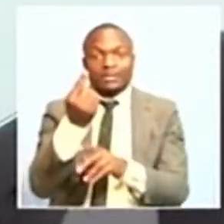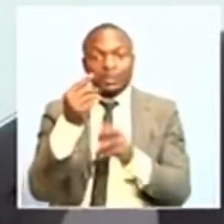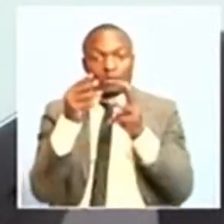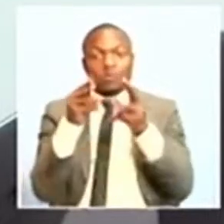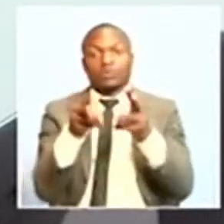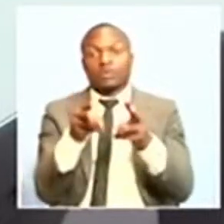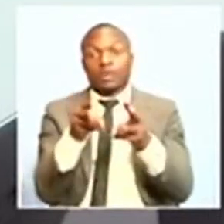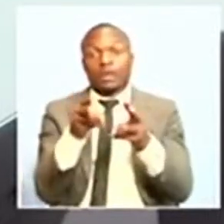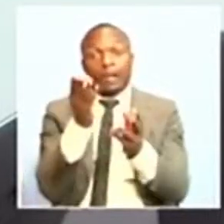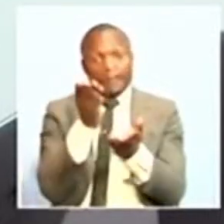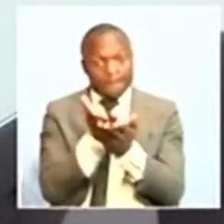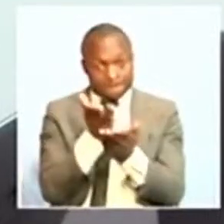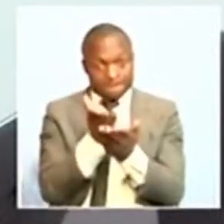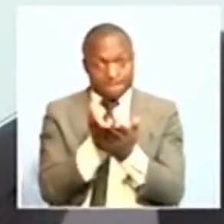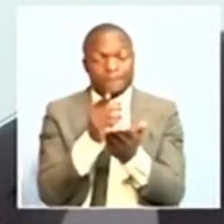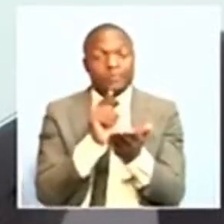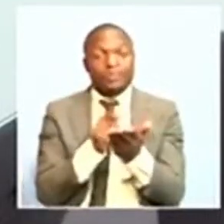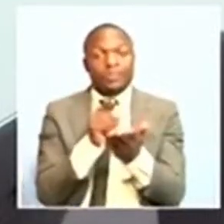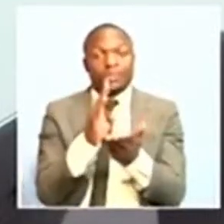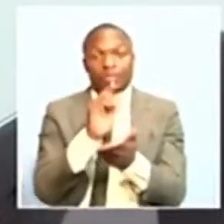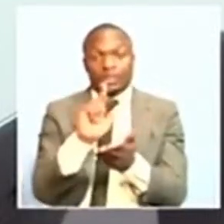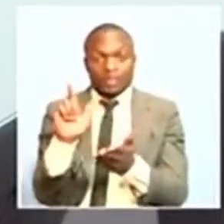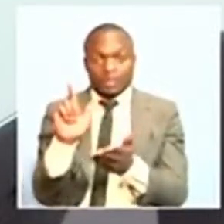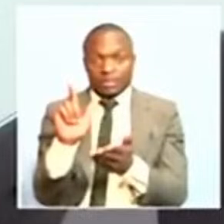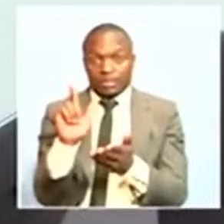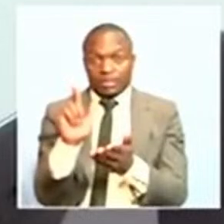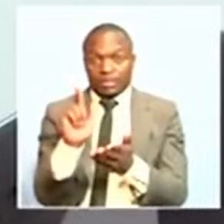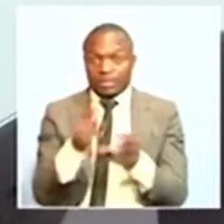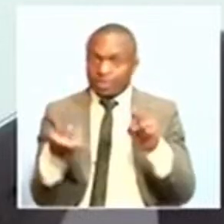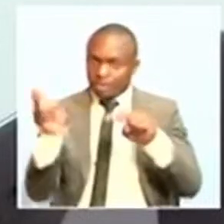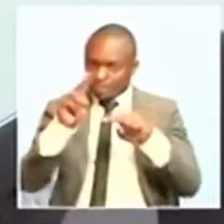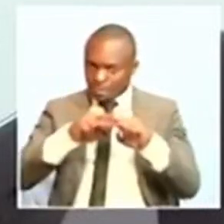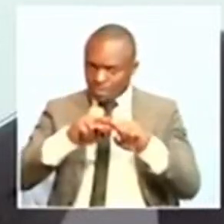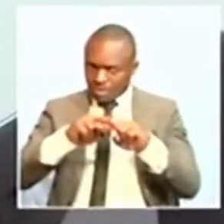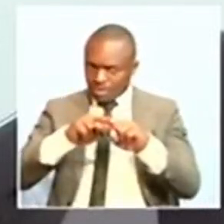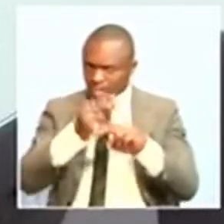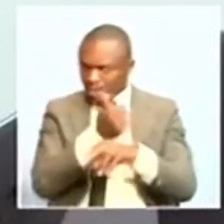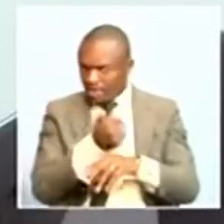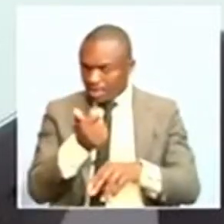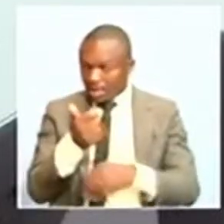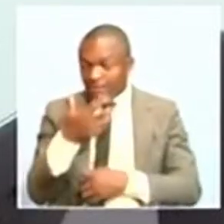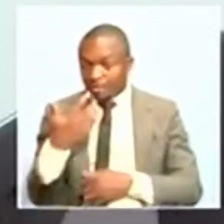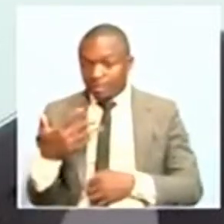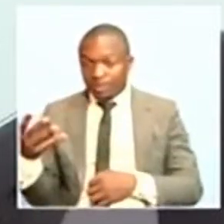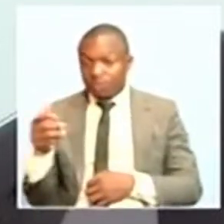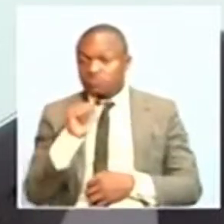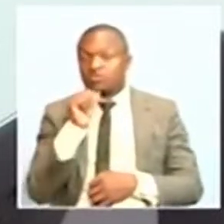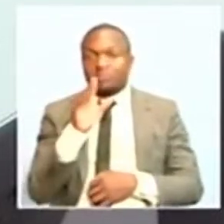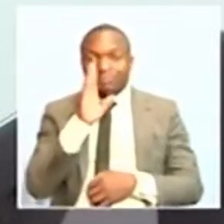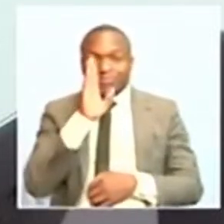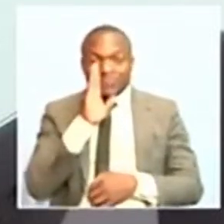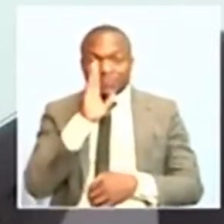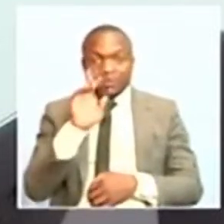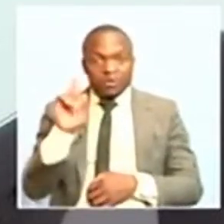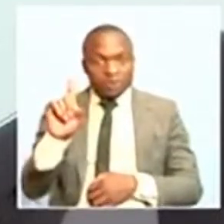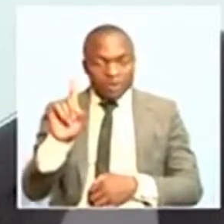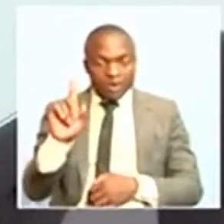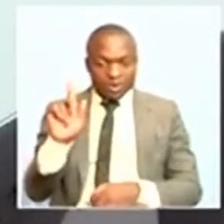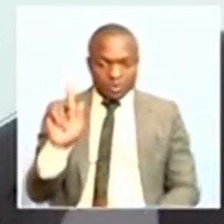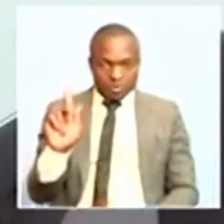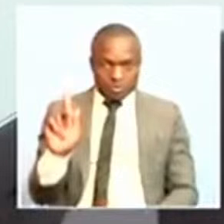the bill proposes to increase excise duty on non-alcoholic beverages to 1 kwacha per